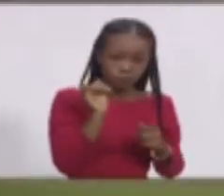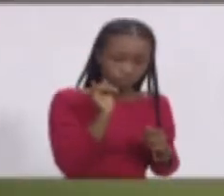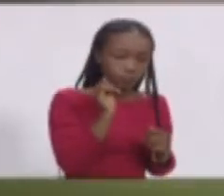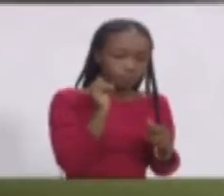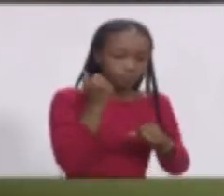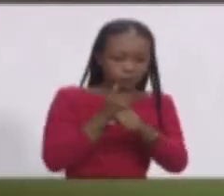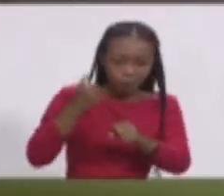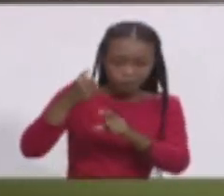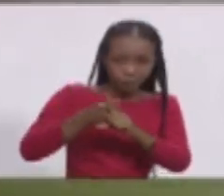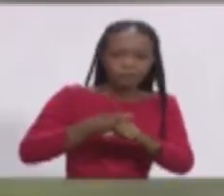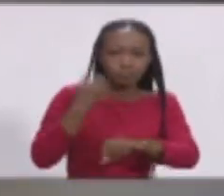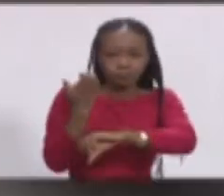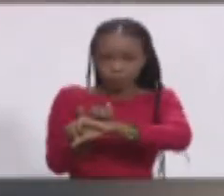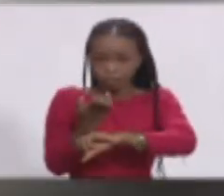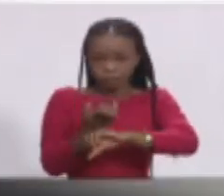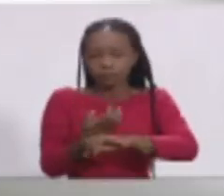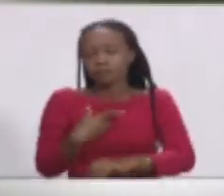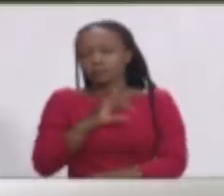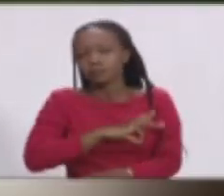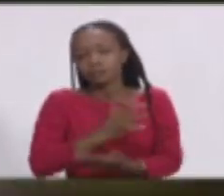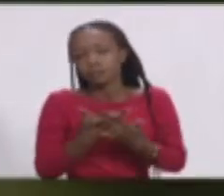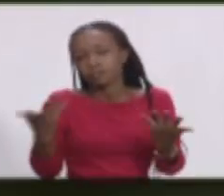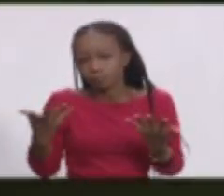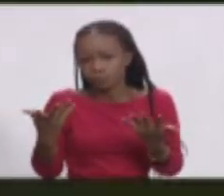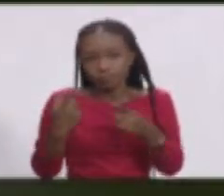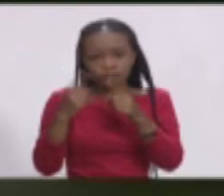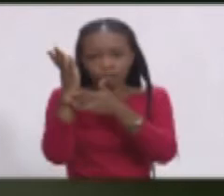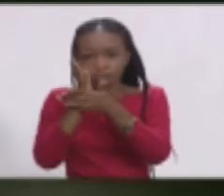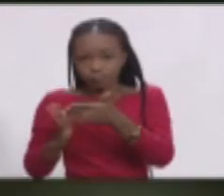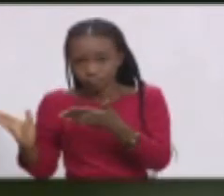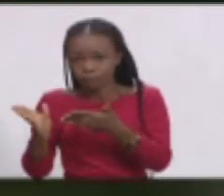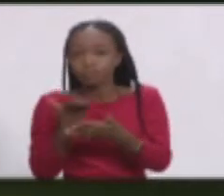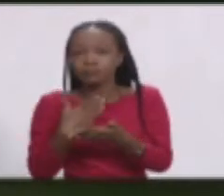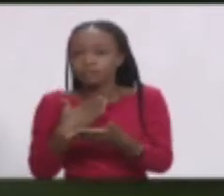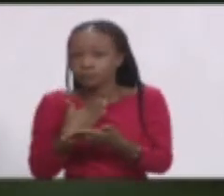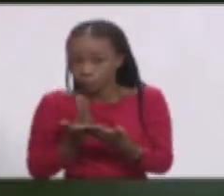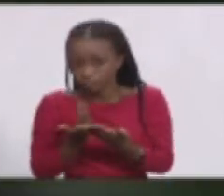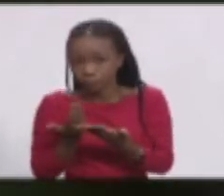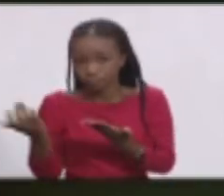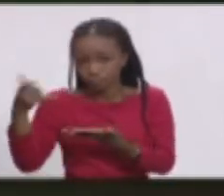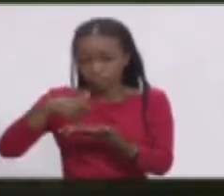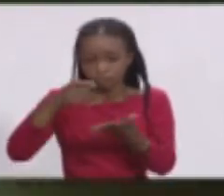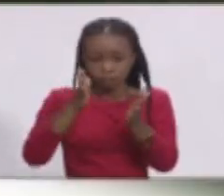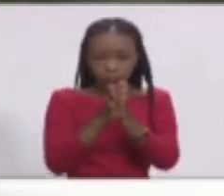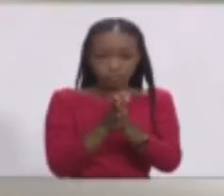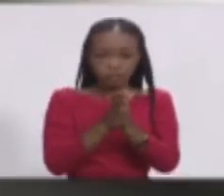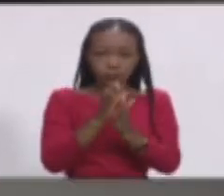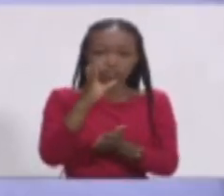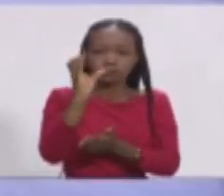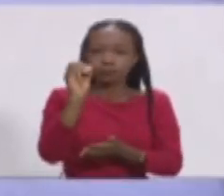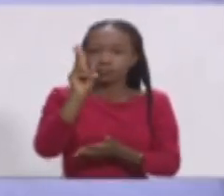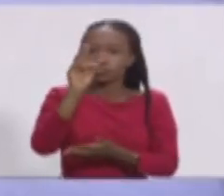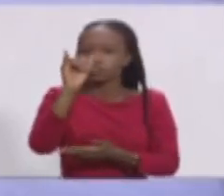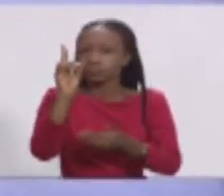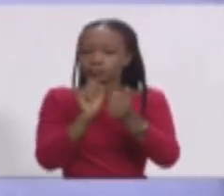and striving so hard to earn a living. Part of the mandatory requirements imposed to the suspect of the coronavirus